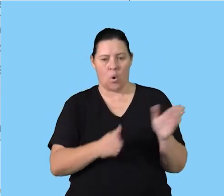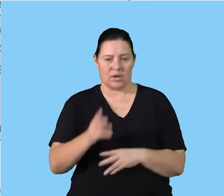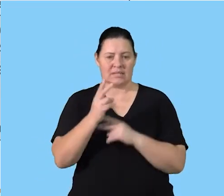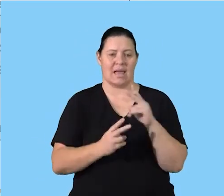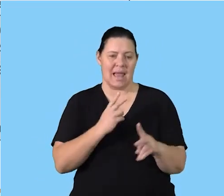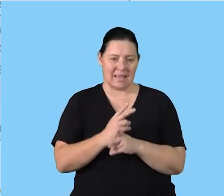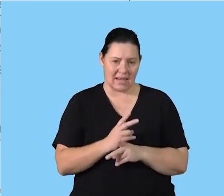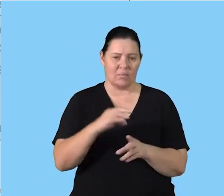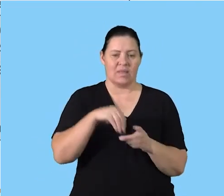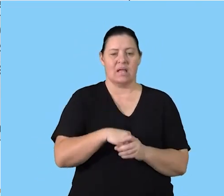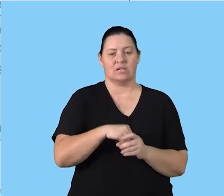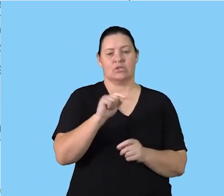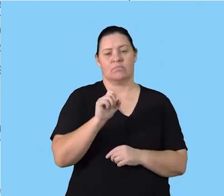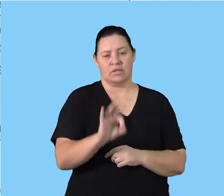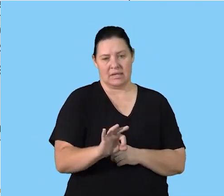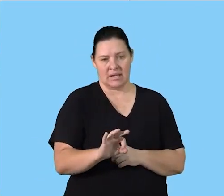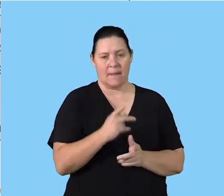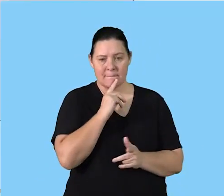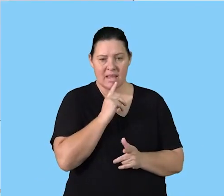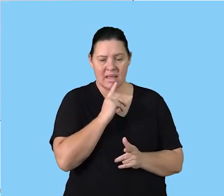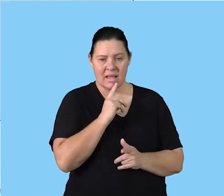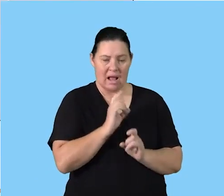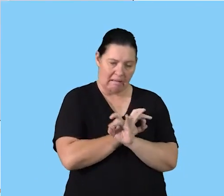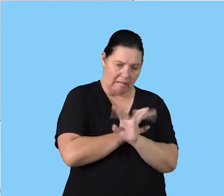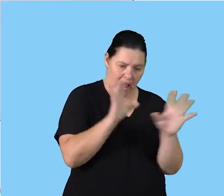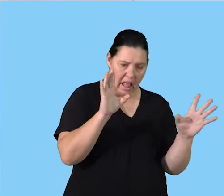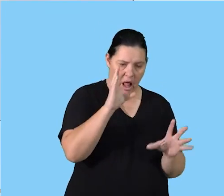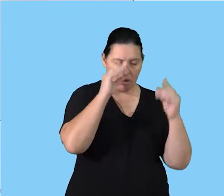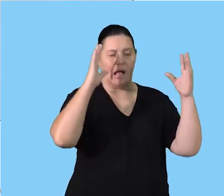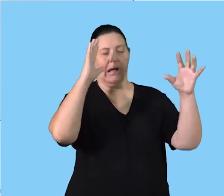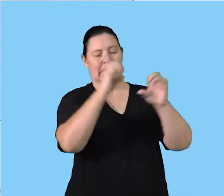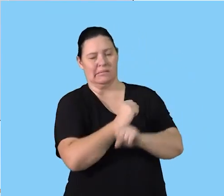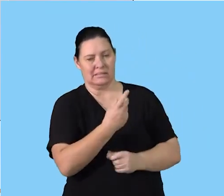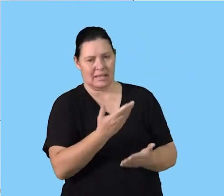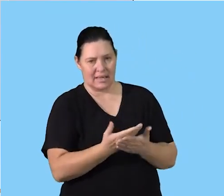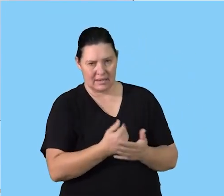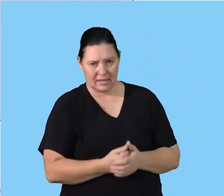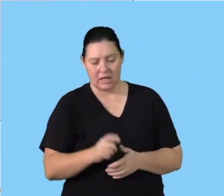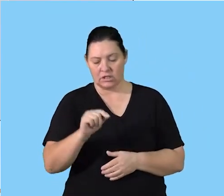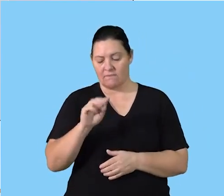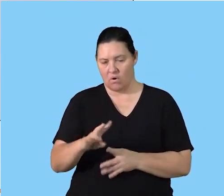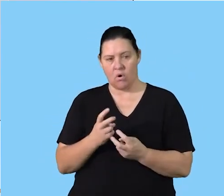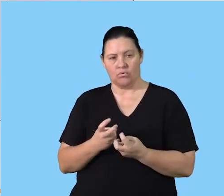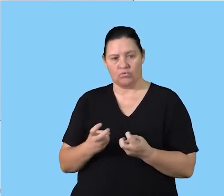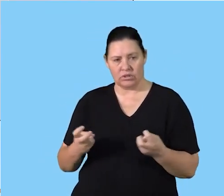third term. That will assist greater clarity for the learners. In term 4, we have got resources